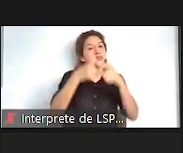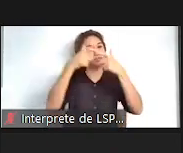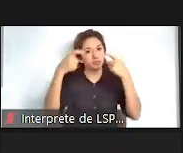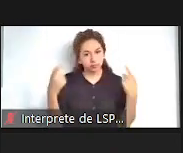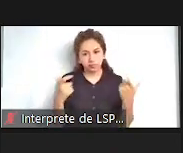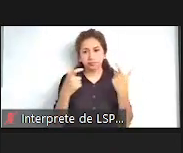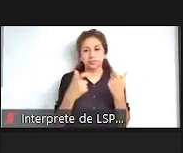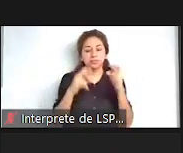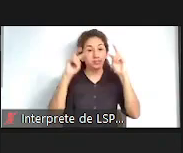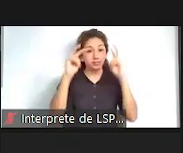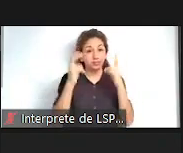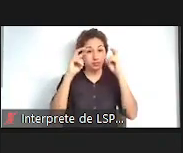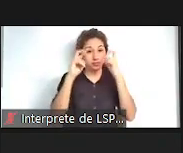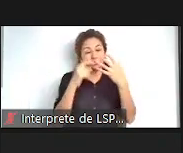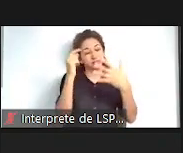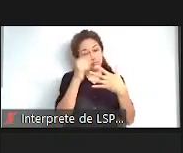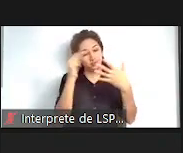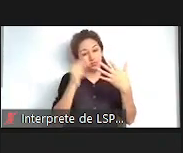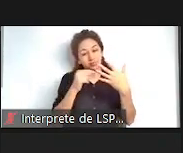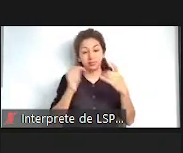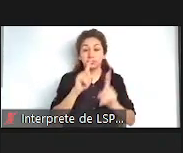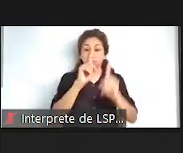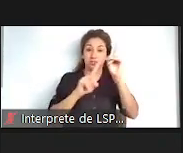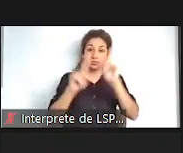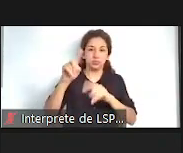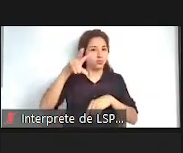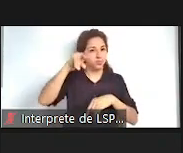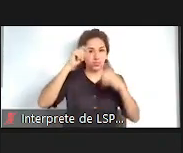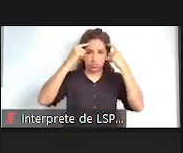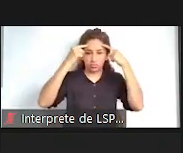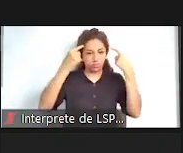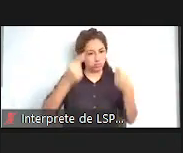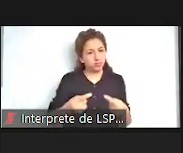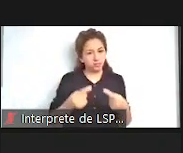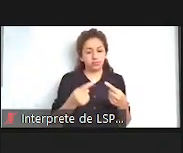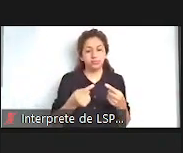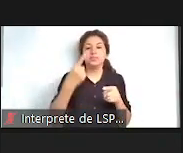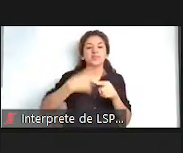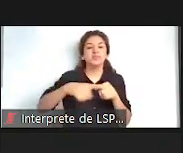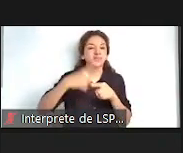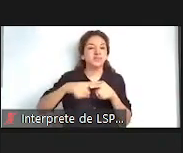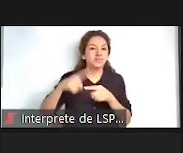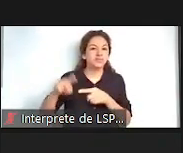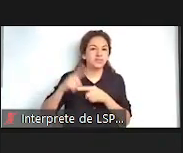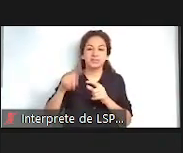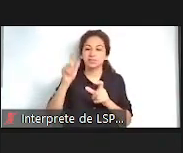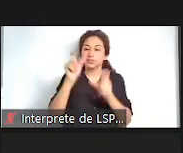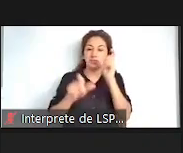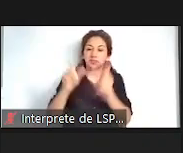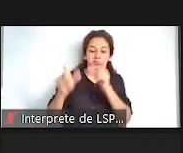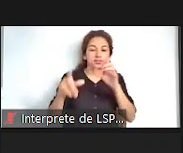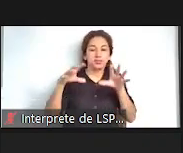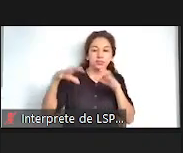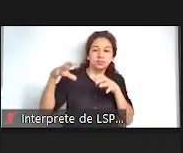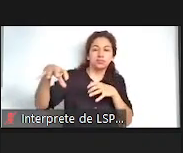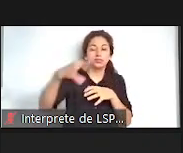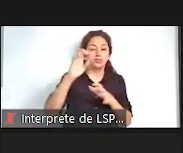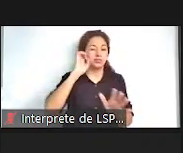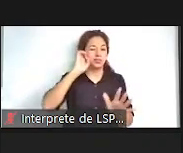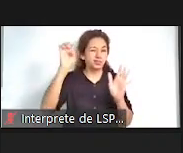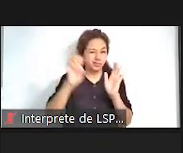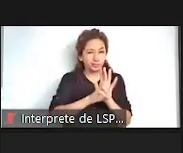uh issues of high consensus and others in which we were not always agreeable on the different parts of